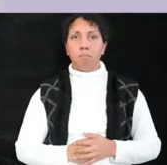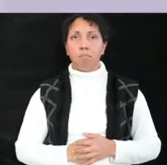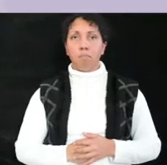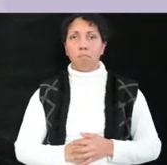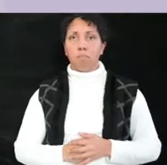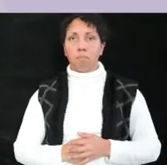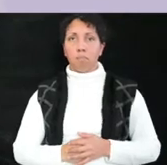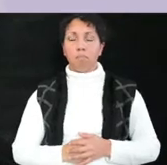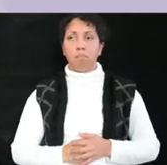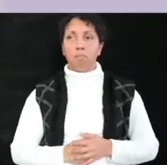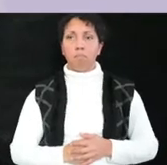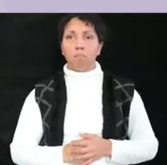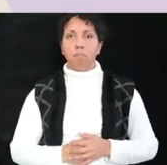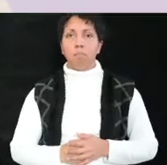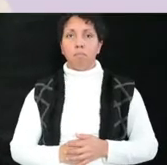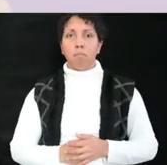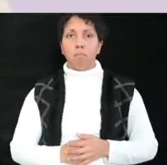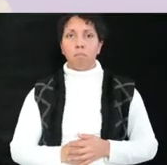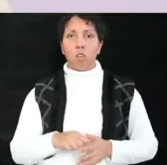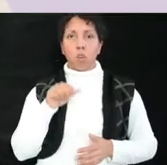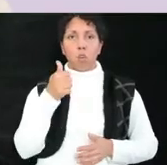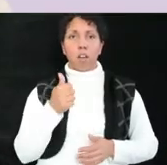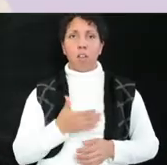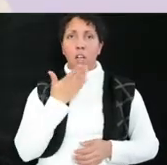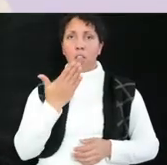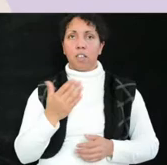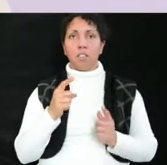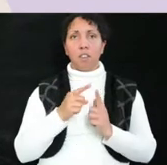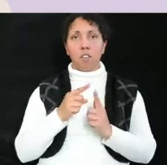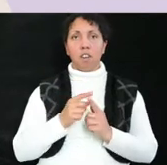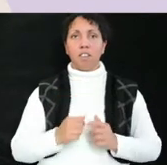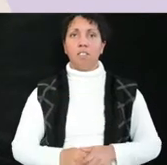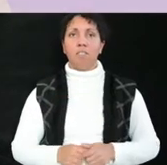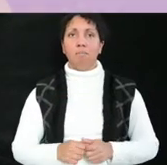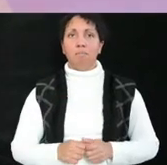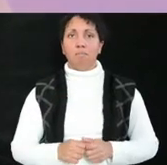things private if you want to. That's great. Thanks, Eric.